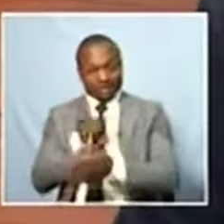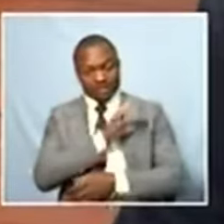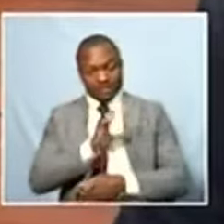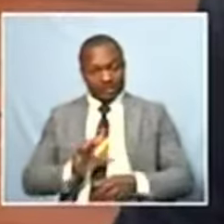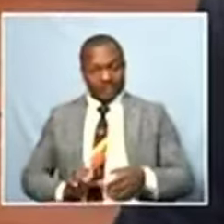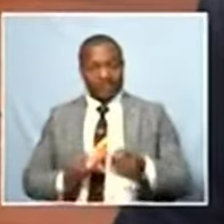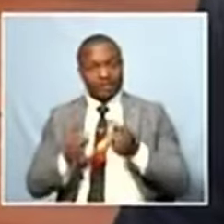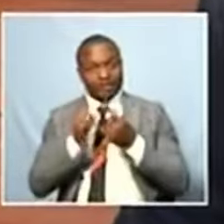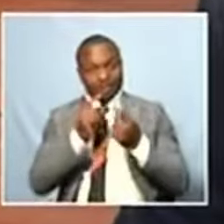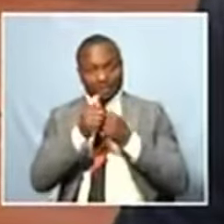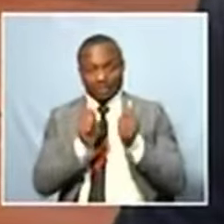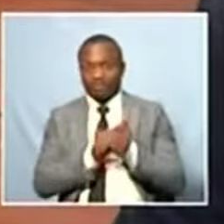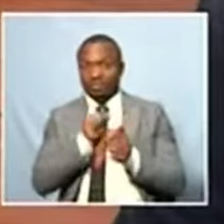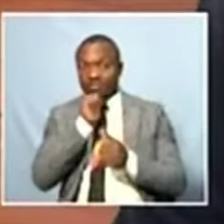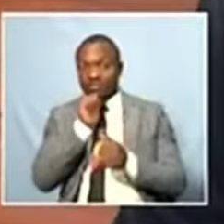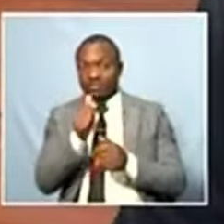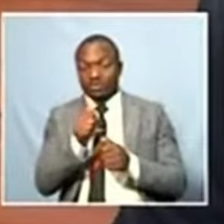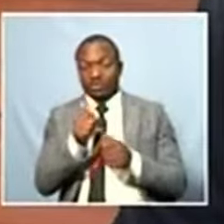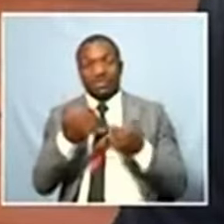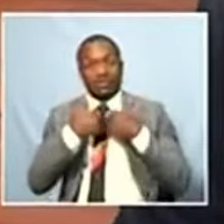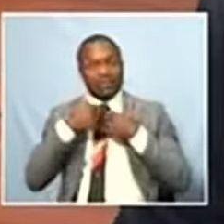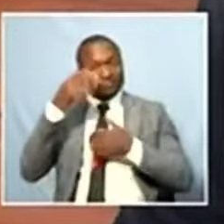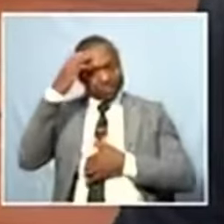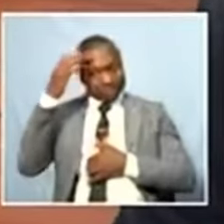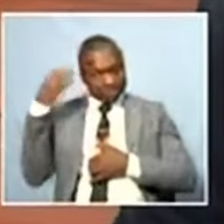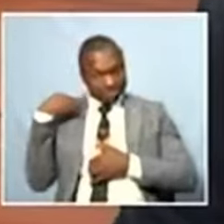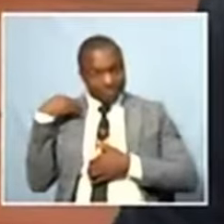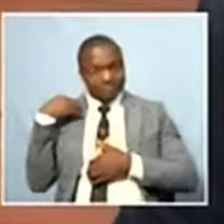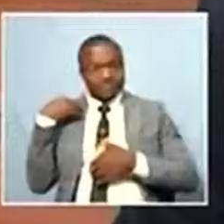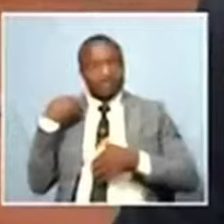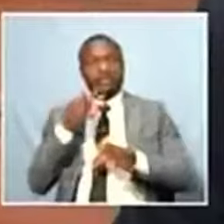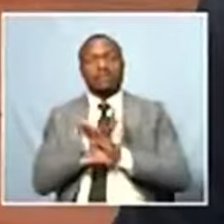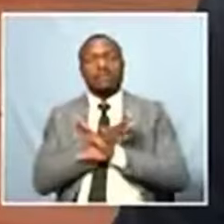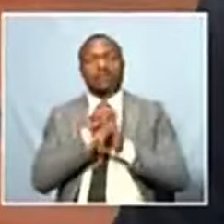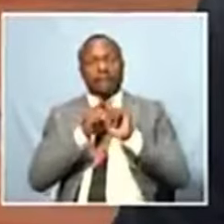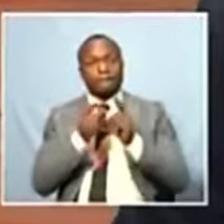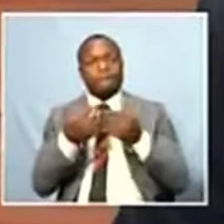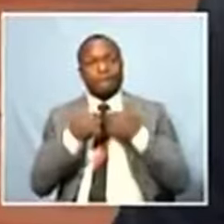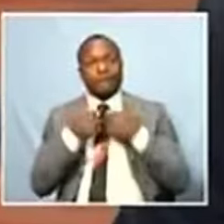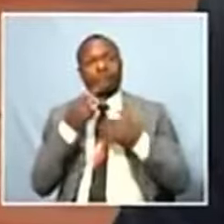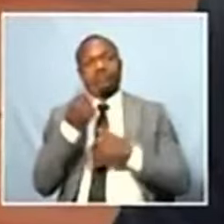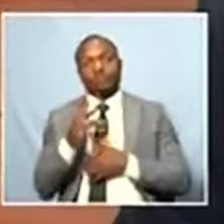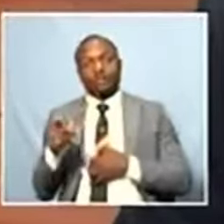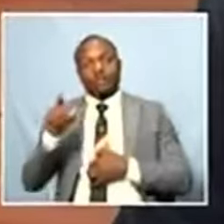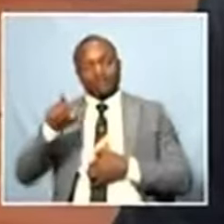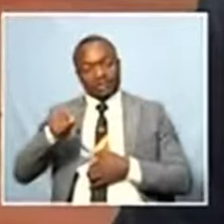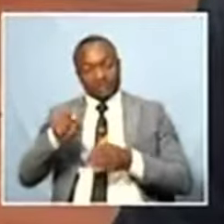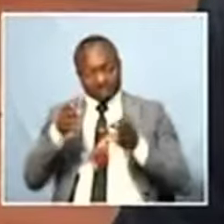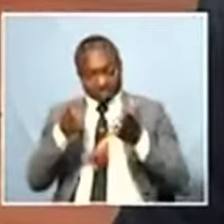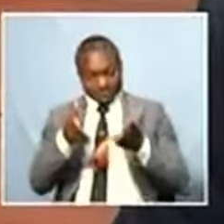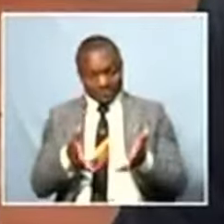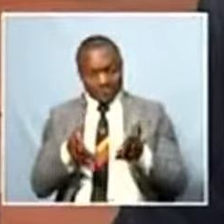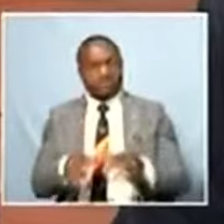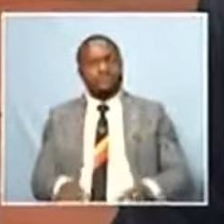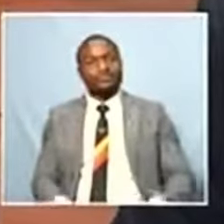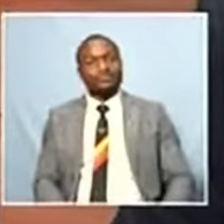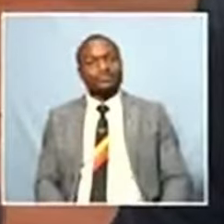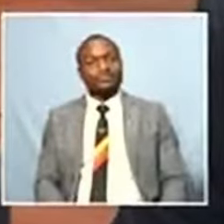about don't have any presence in Zambia, but they do have the product that is needed here.